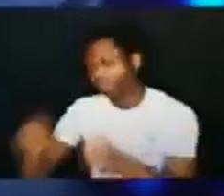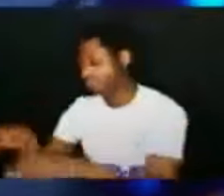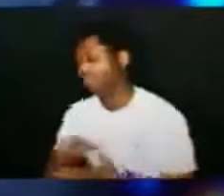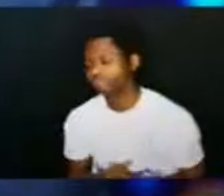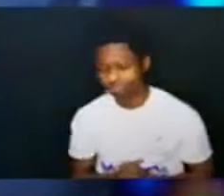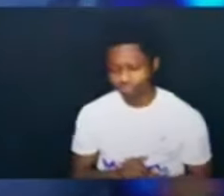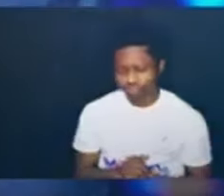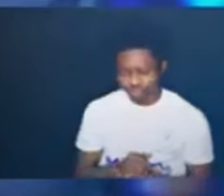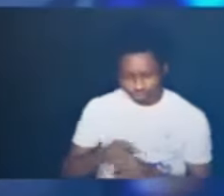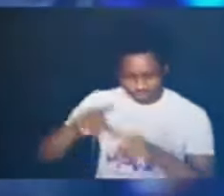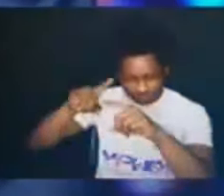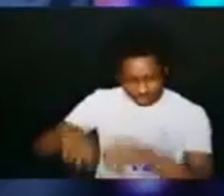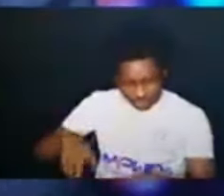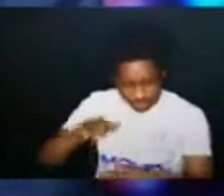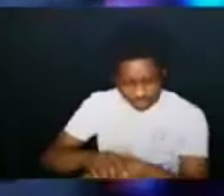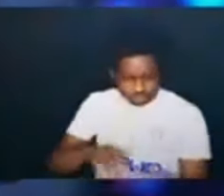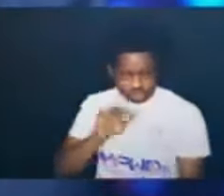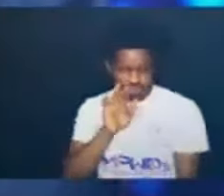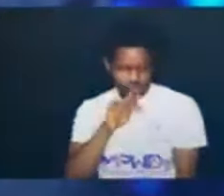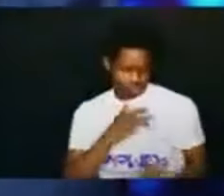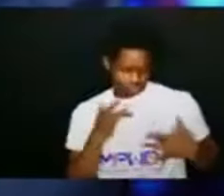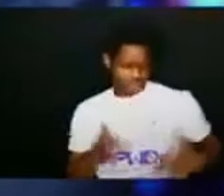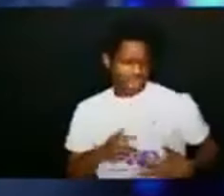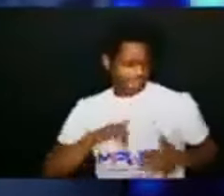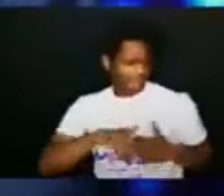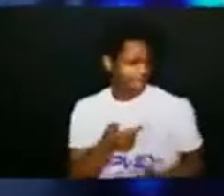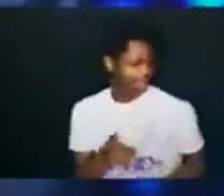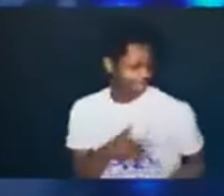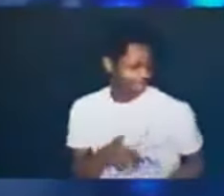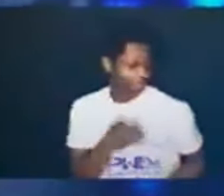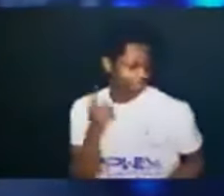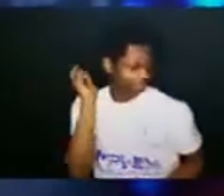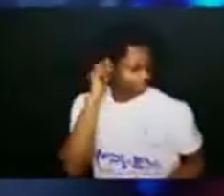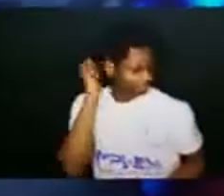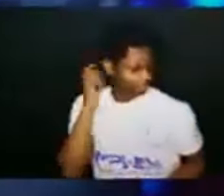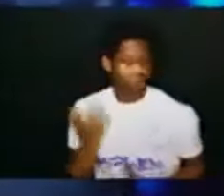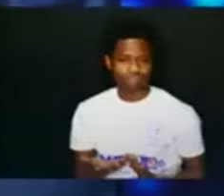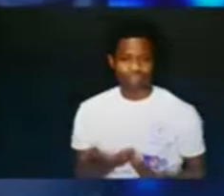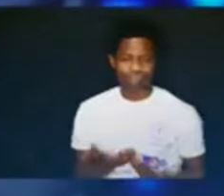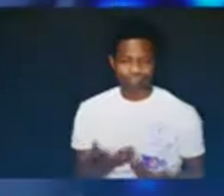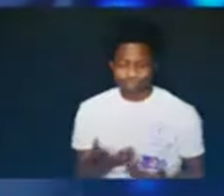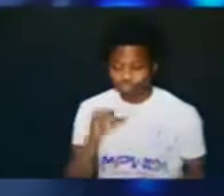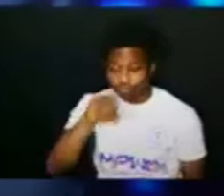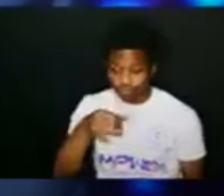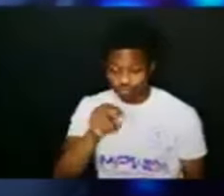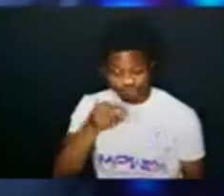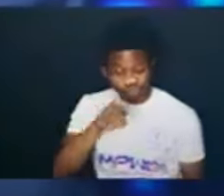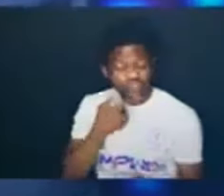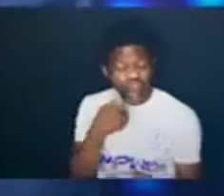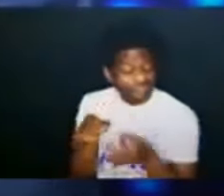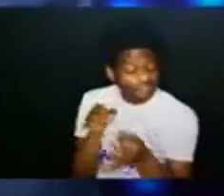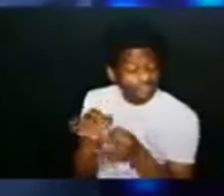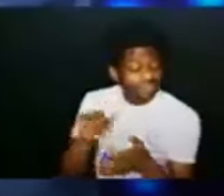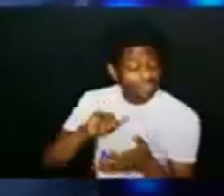dien, and so say, wakume mufa, koso, na ma aye dieno. See, John is trying to explain here that your